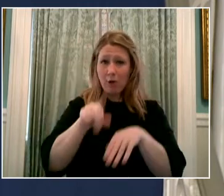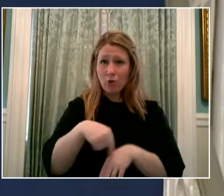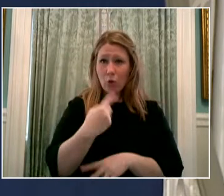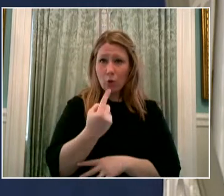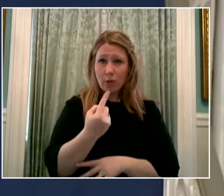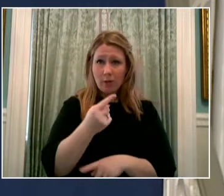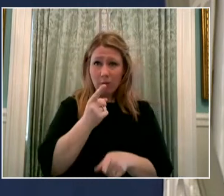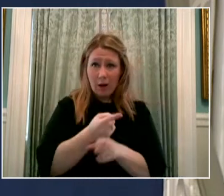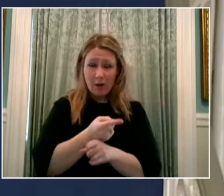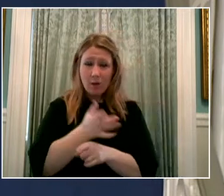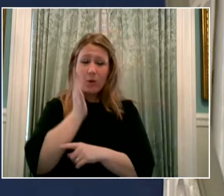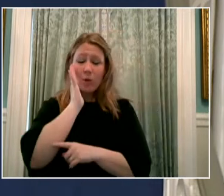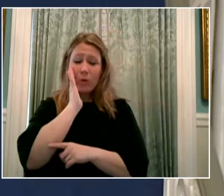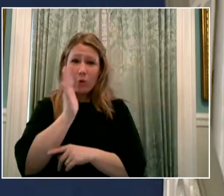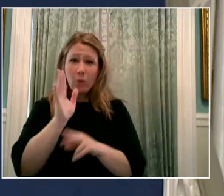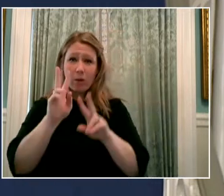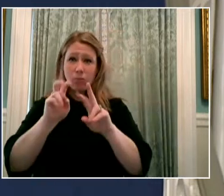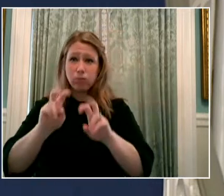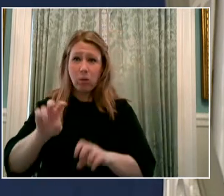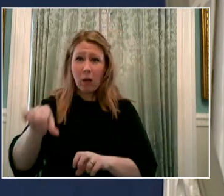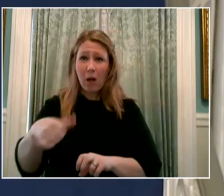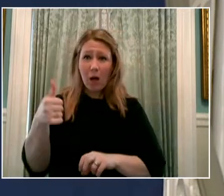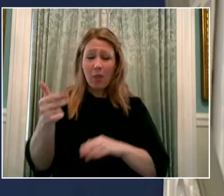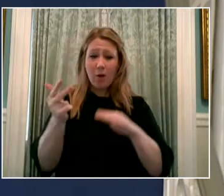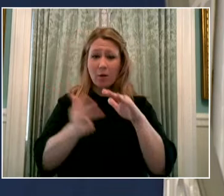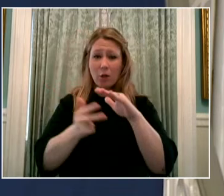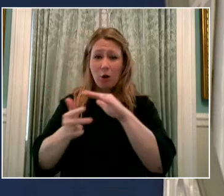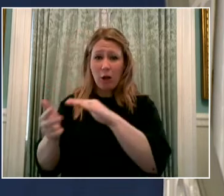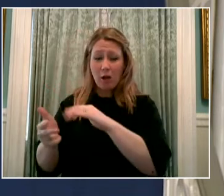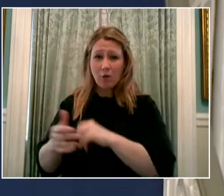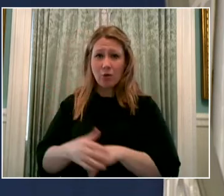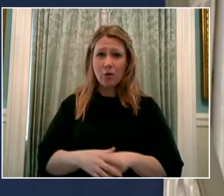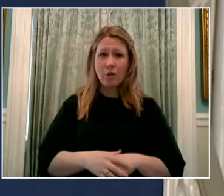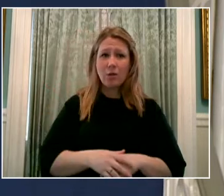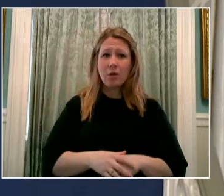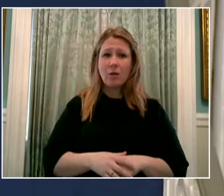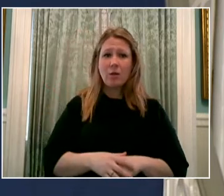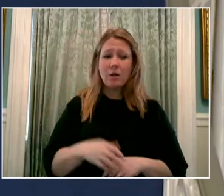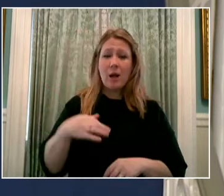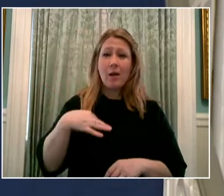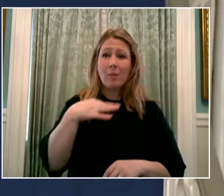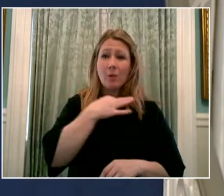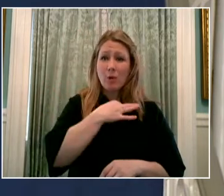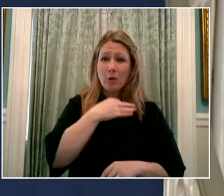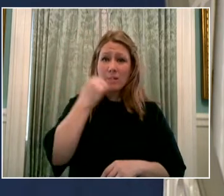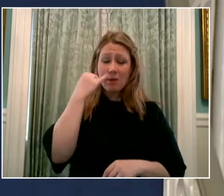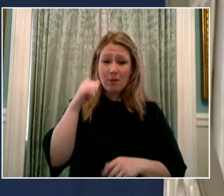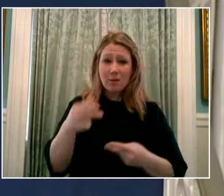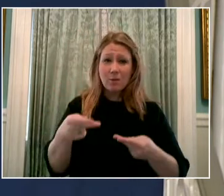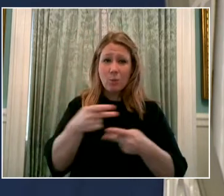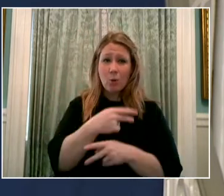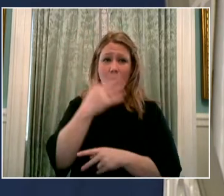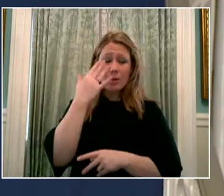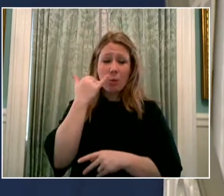question, I'm wondering if it's exacerbated by the fact that there's a 23% vacancy rate in the number of